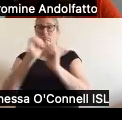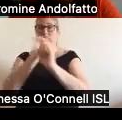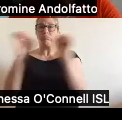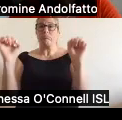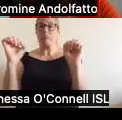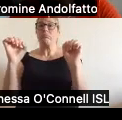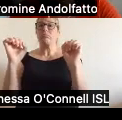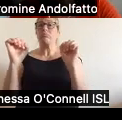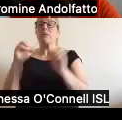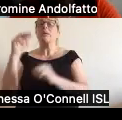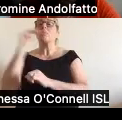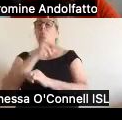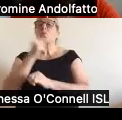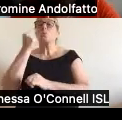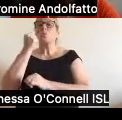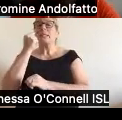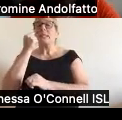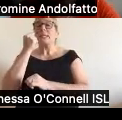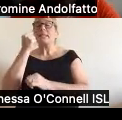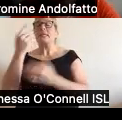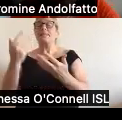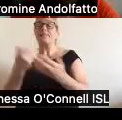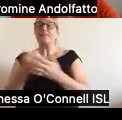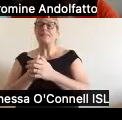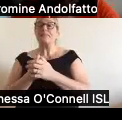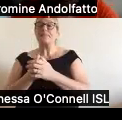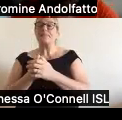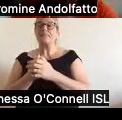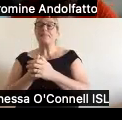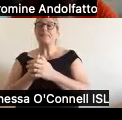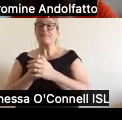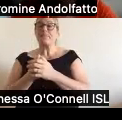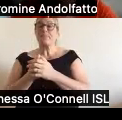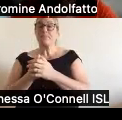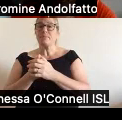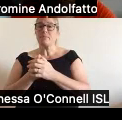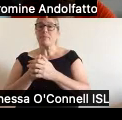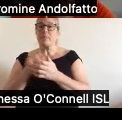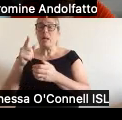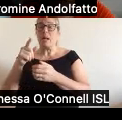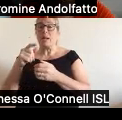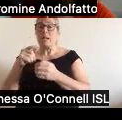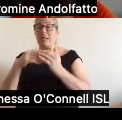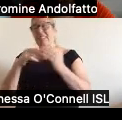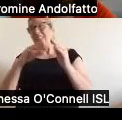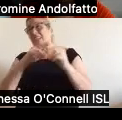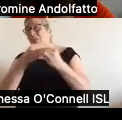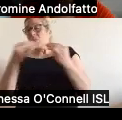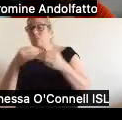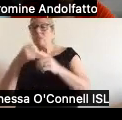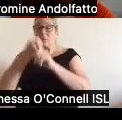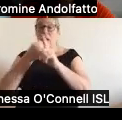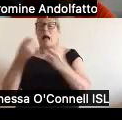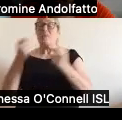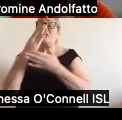It's important to see that despite the lack of binding quota at national level, there has been a progress, but